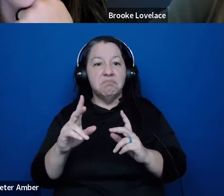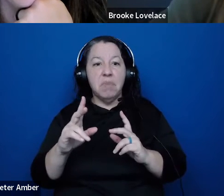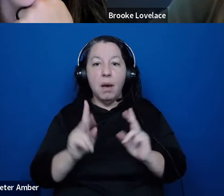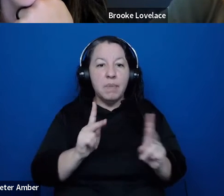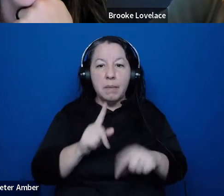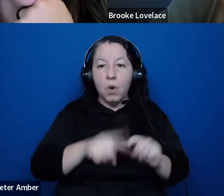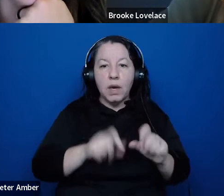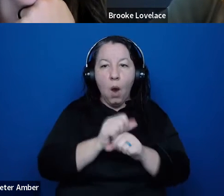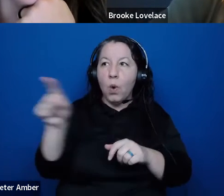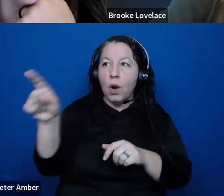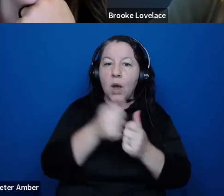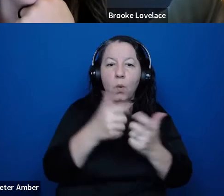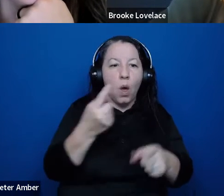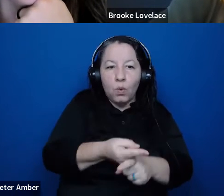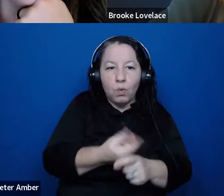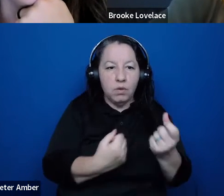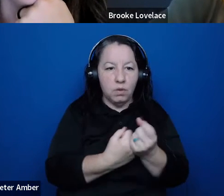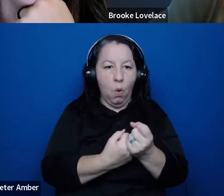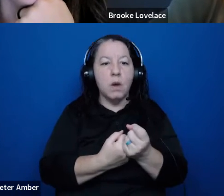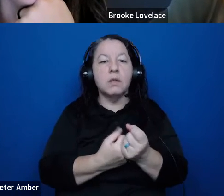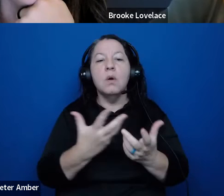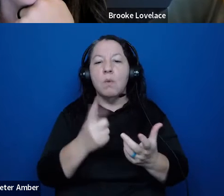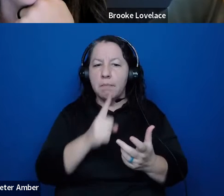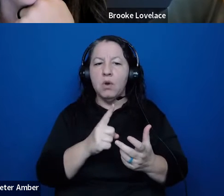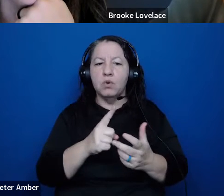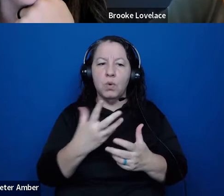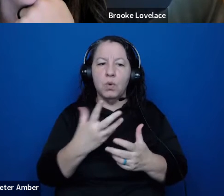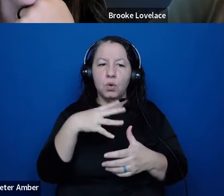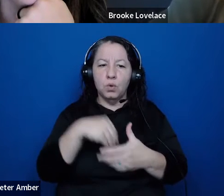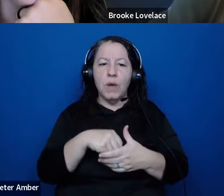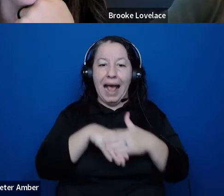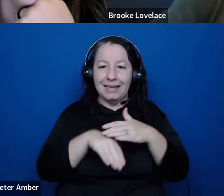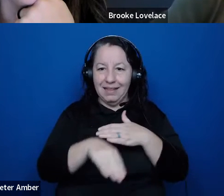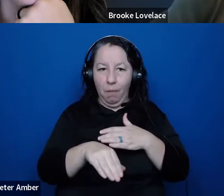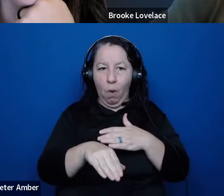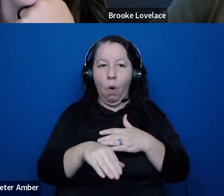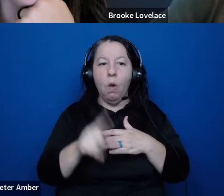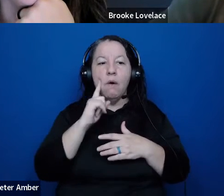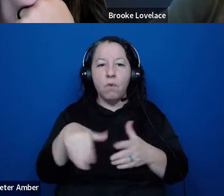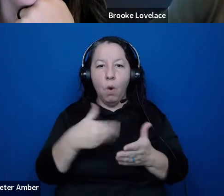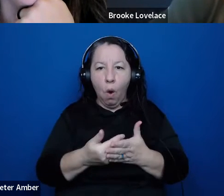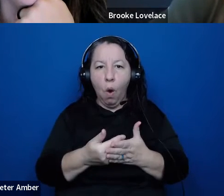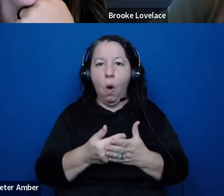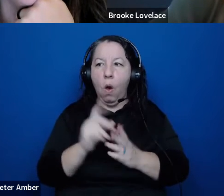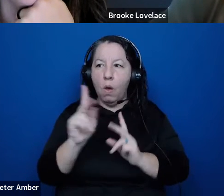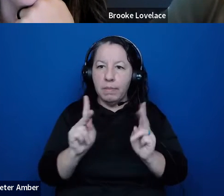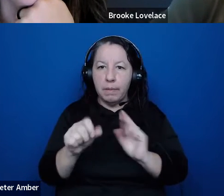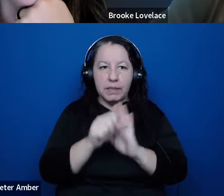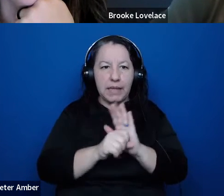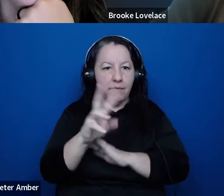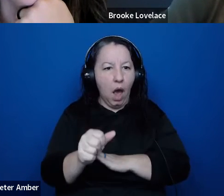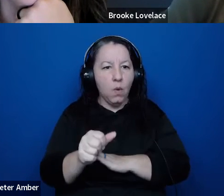inclusive and accessible community for all Iowans. We did add the word accessible because there's still some issues in parks